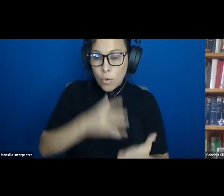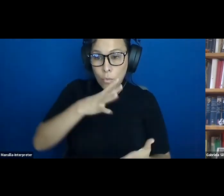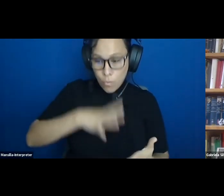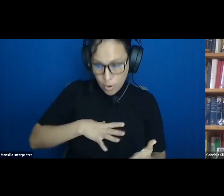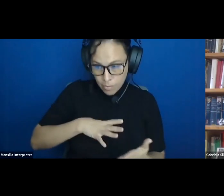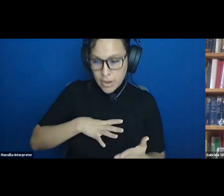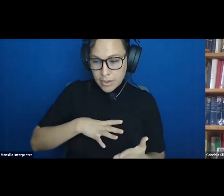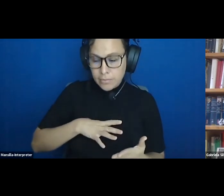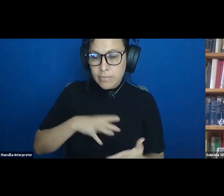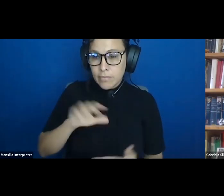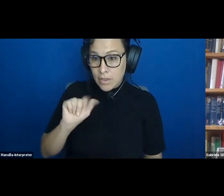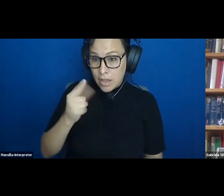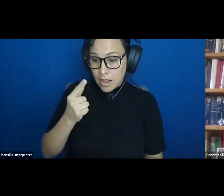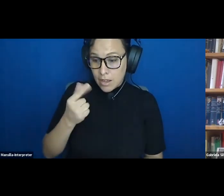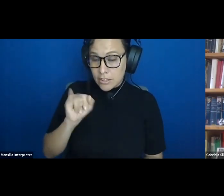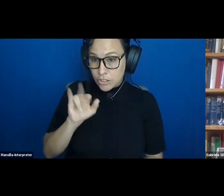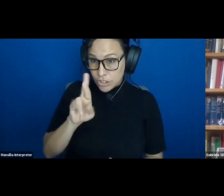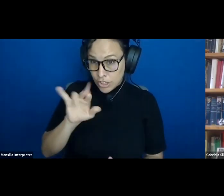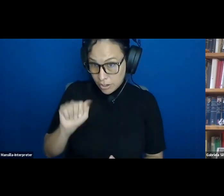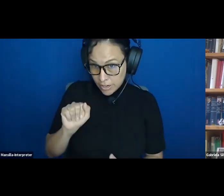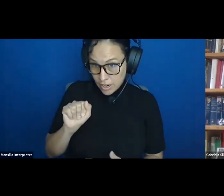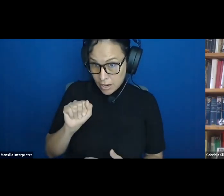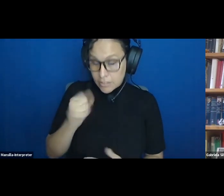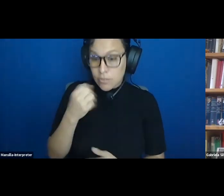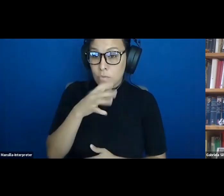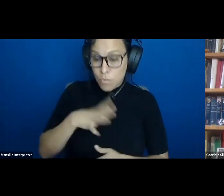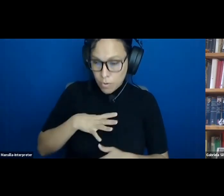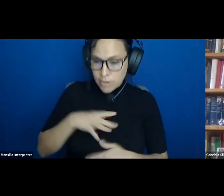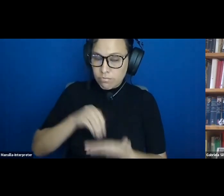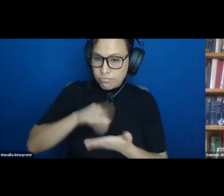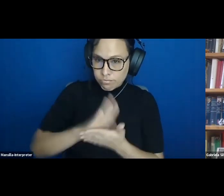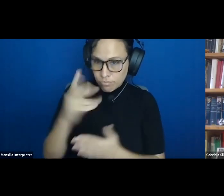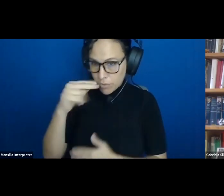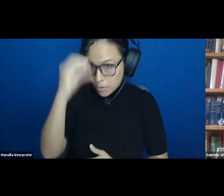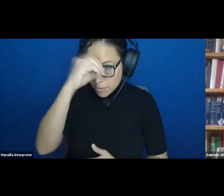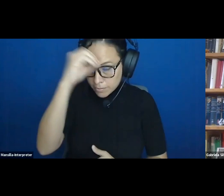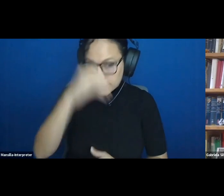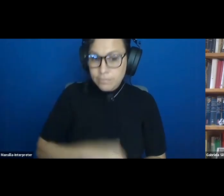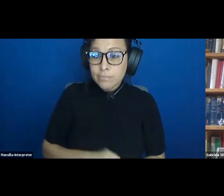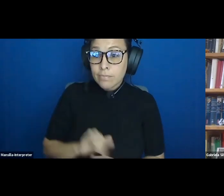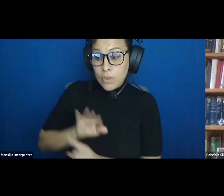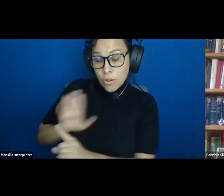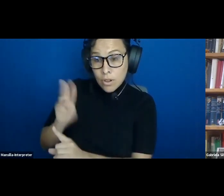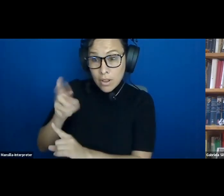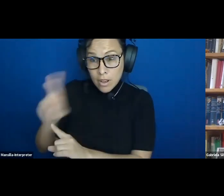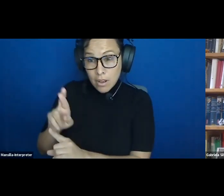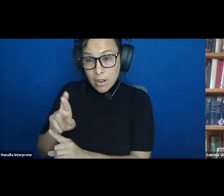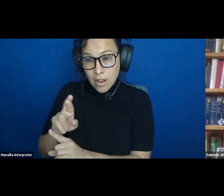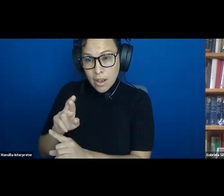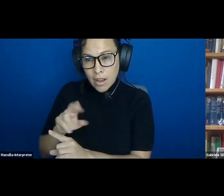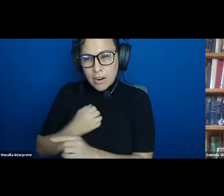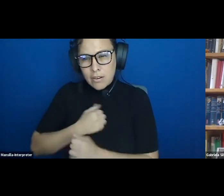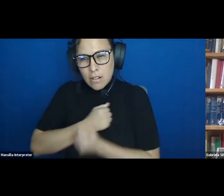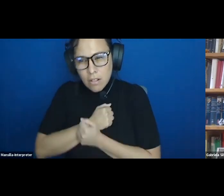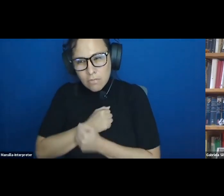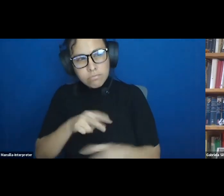forces during Algeria's independence war in 1962. Also, her love and admiration for the Cuban Revolution